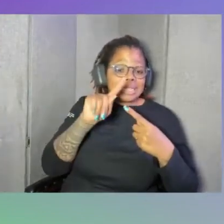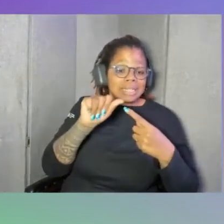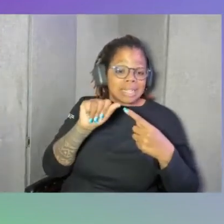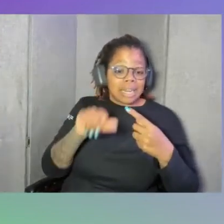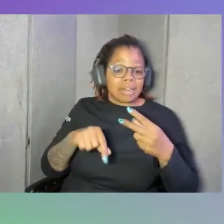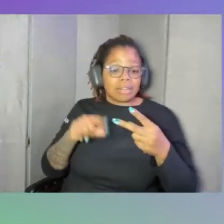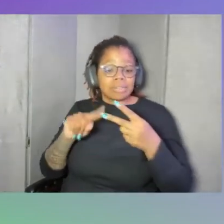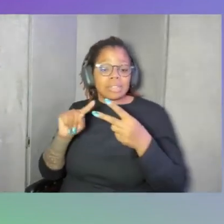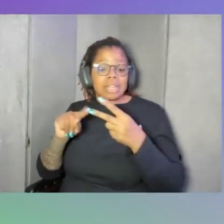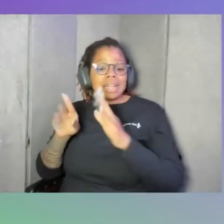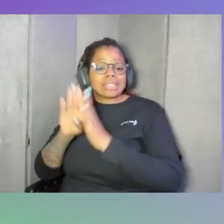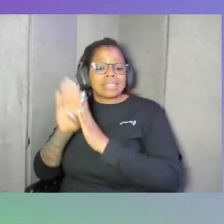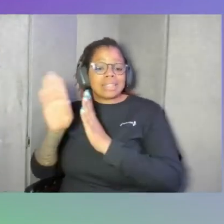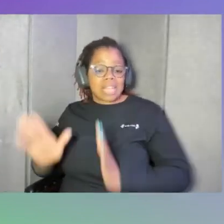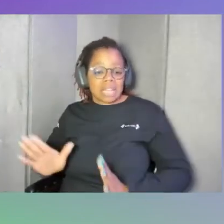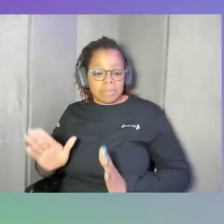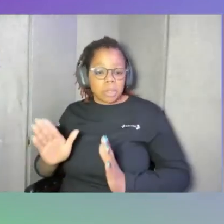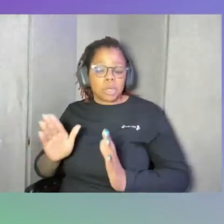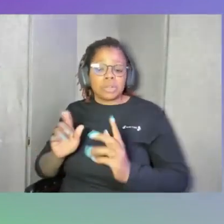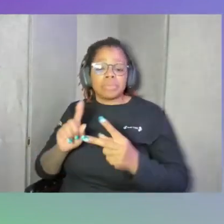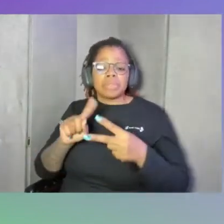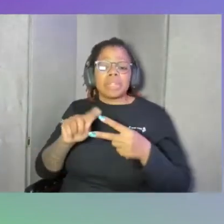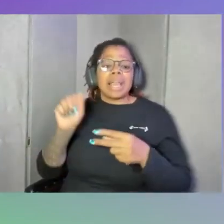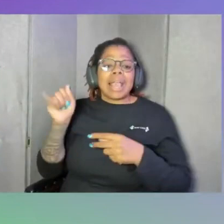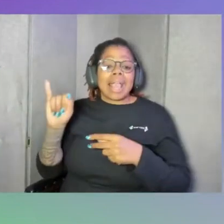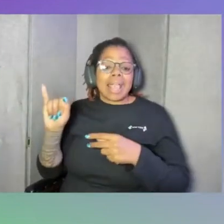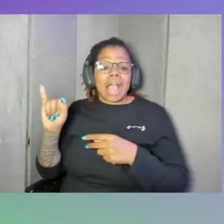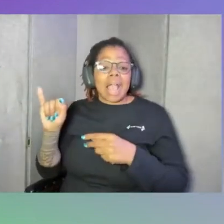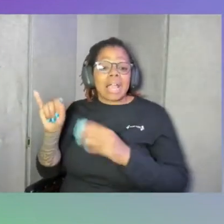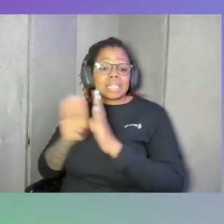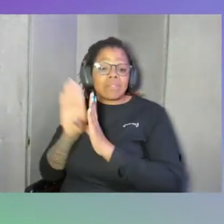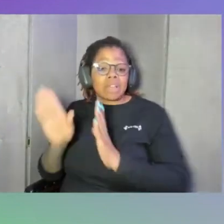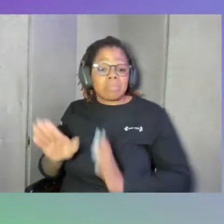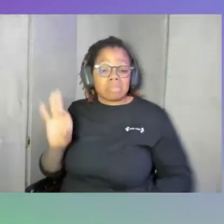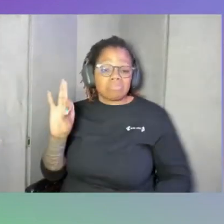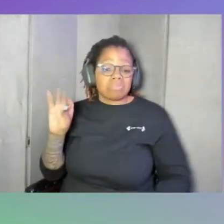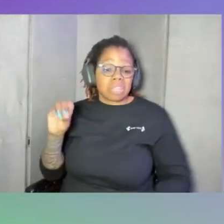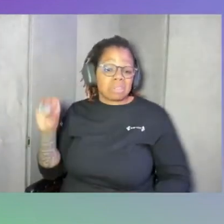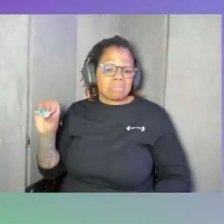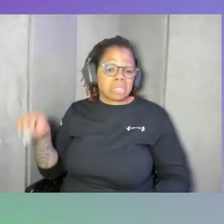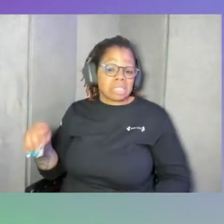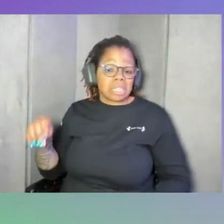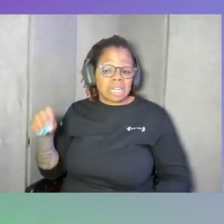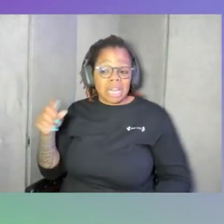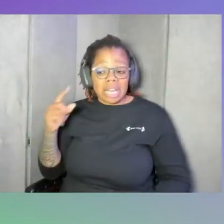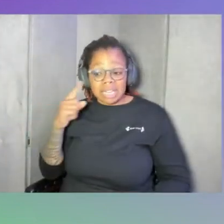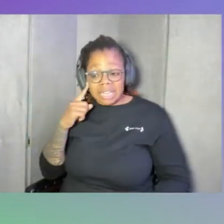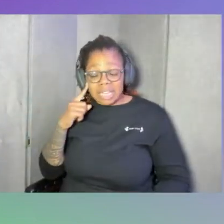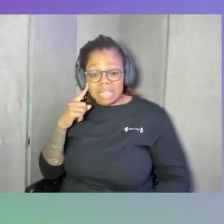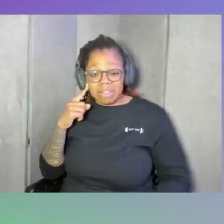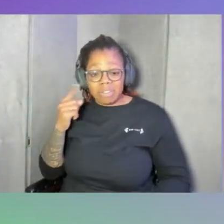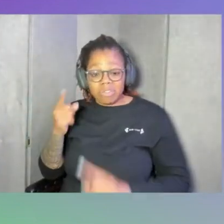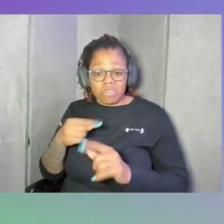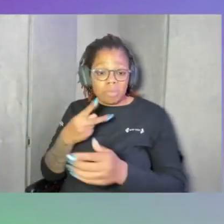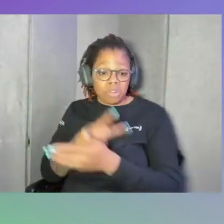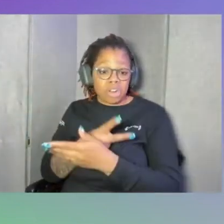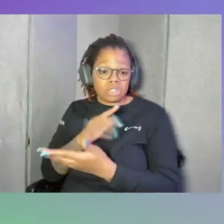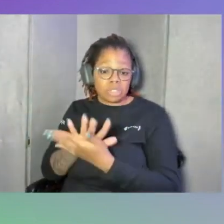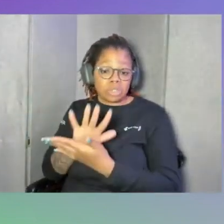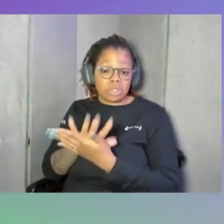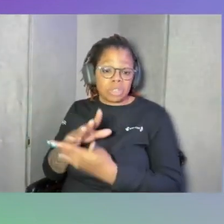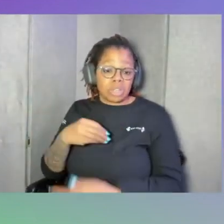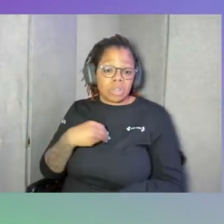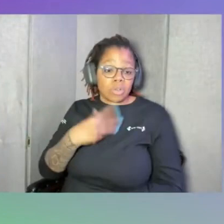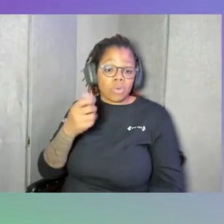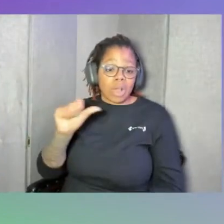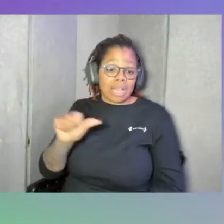in the developers, okay? The AI developers, 90%, I believe, that are coming out of grad school right now are white and